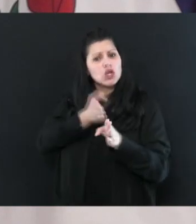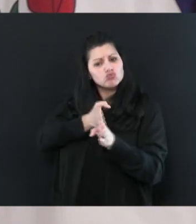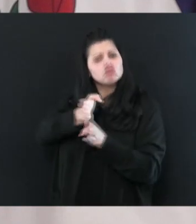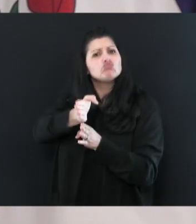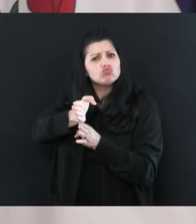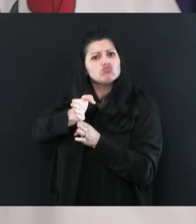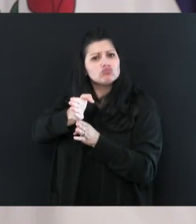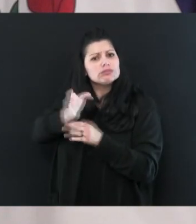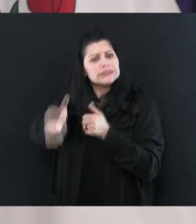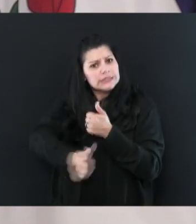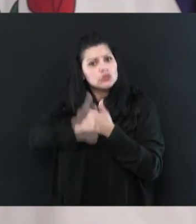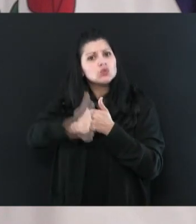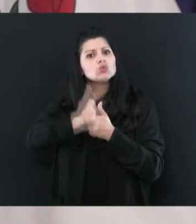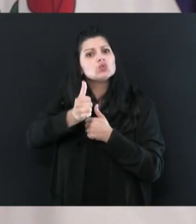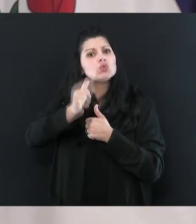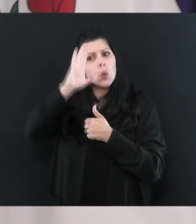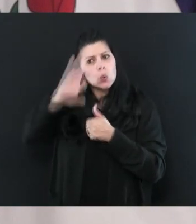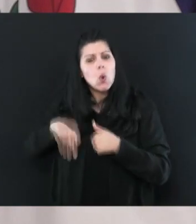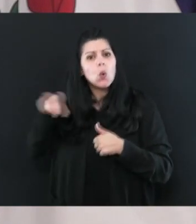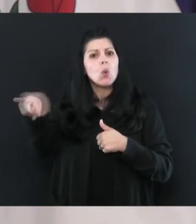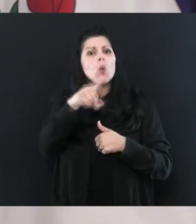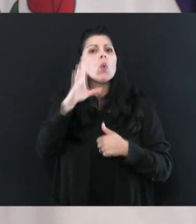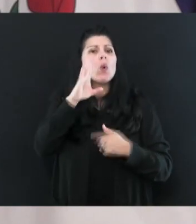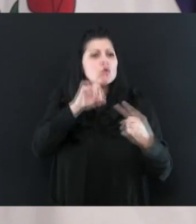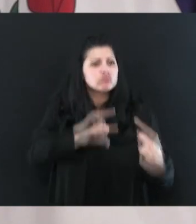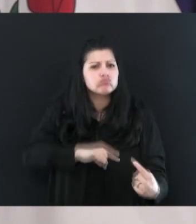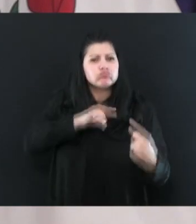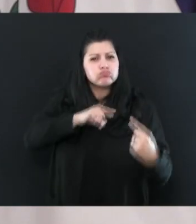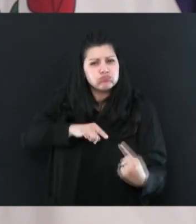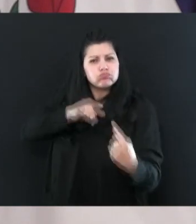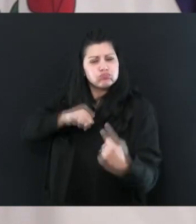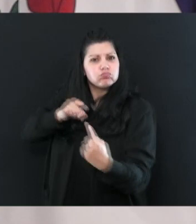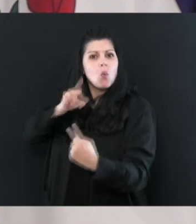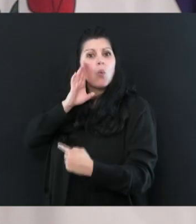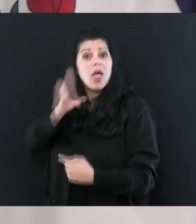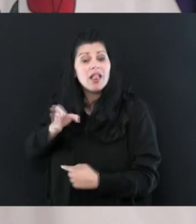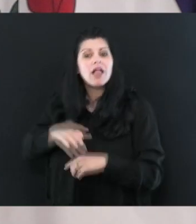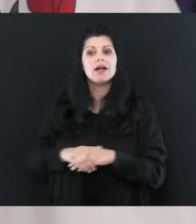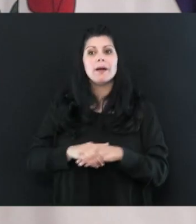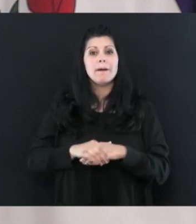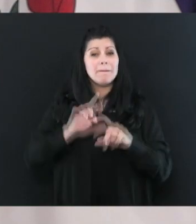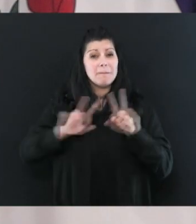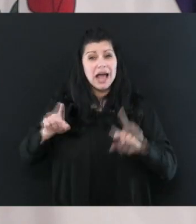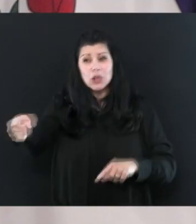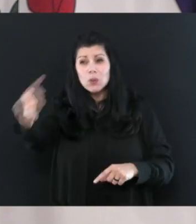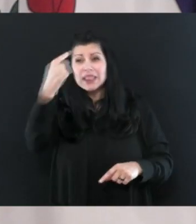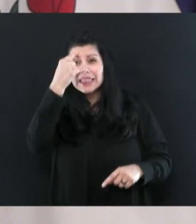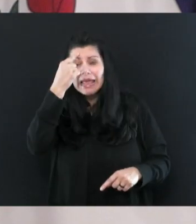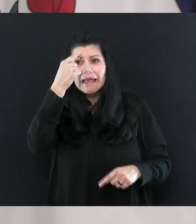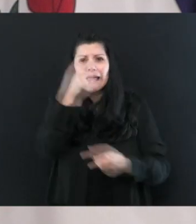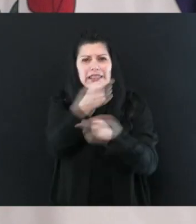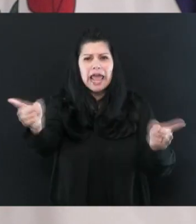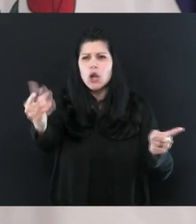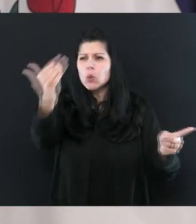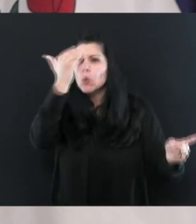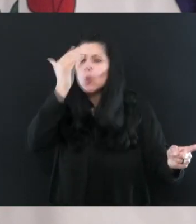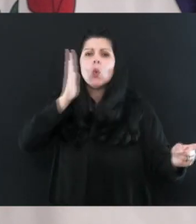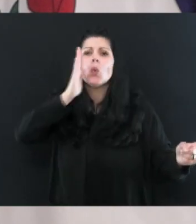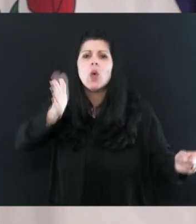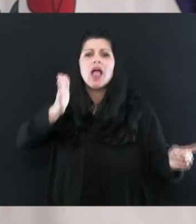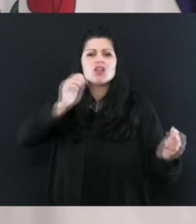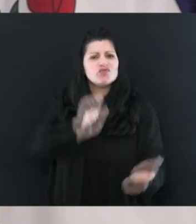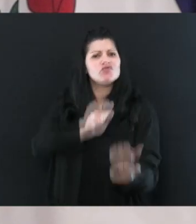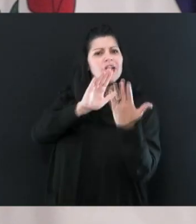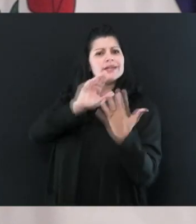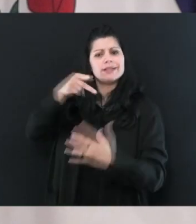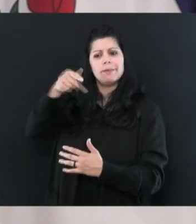go through, but they never ever thought they were going to have to sign up for a pandemic. So absolutely, these are